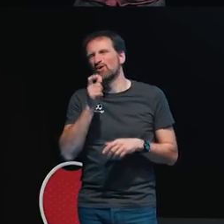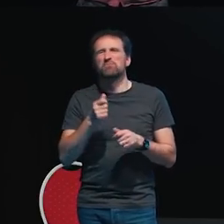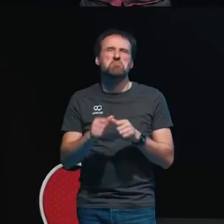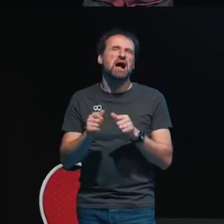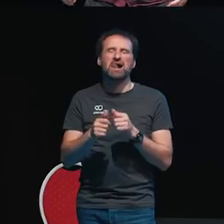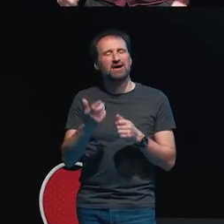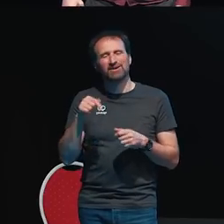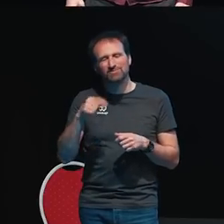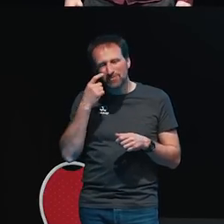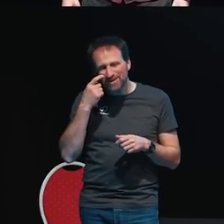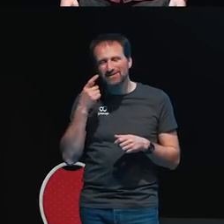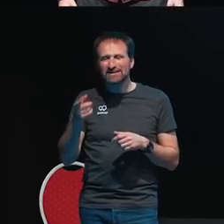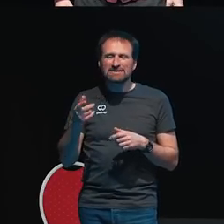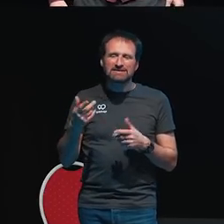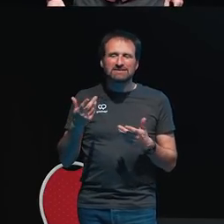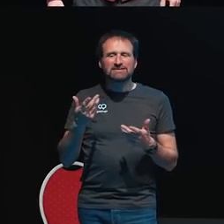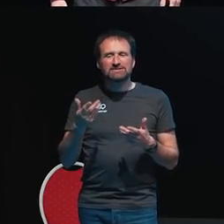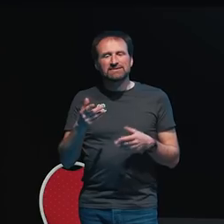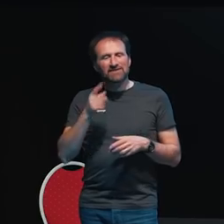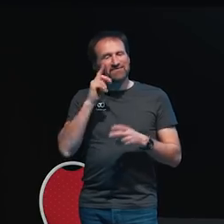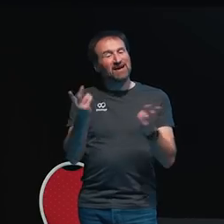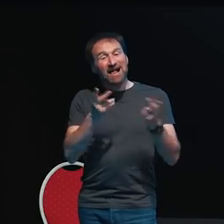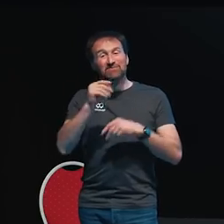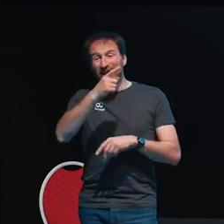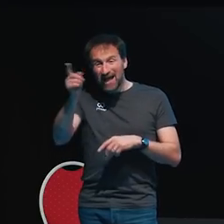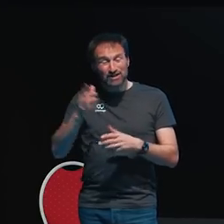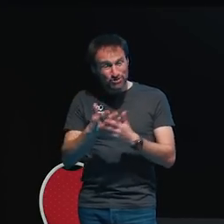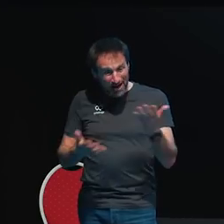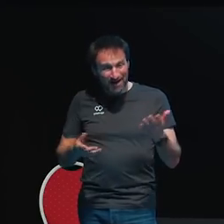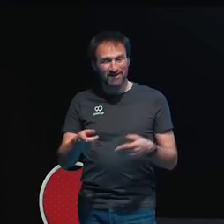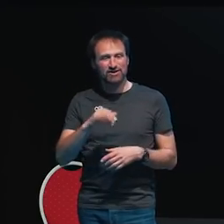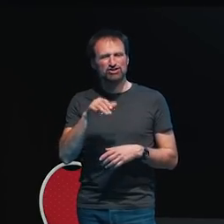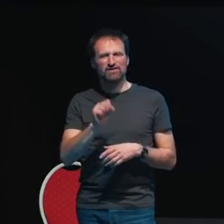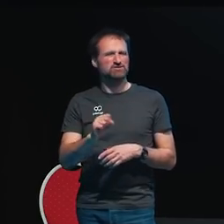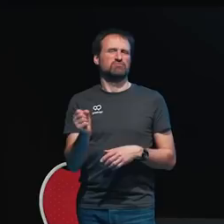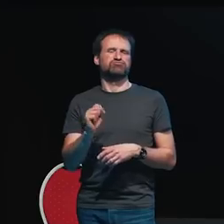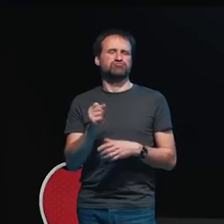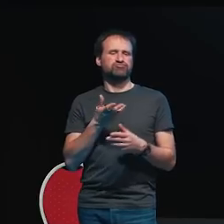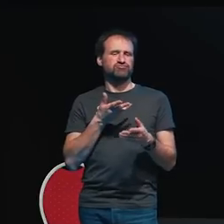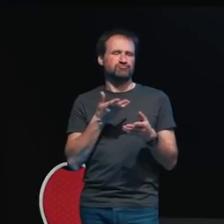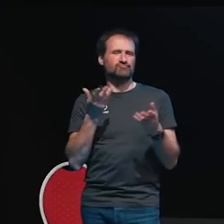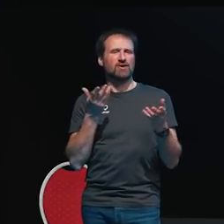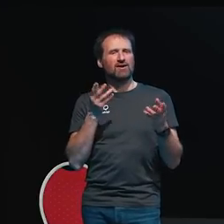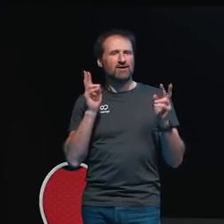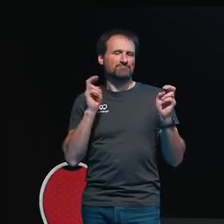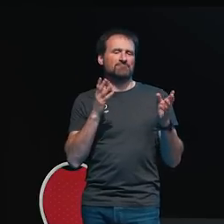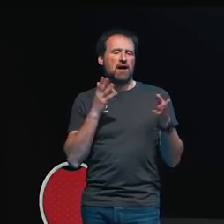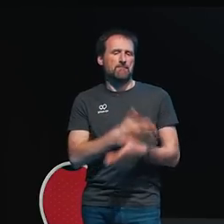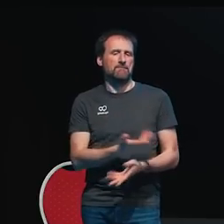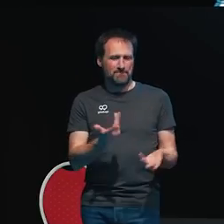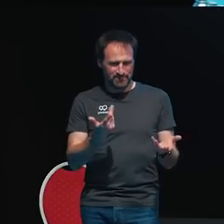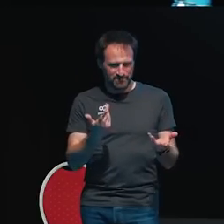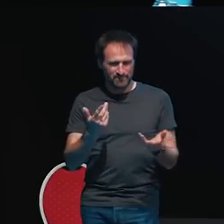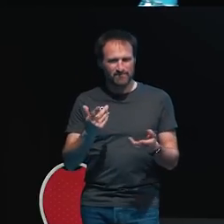looks the most feeble when compared with other languages that have a richer standard library. And that